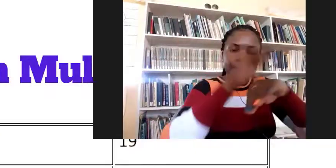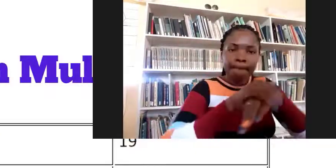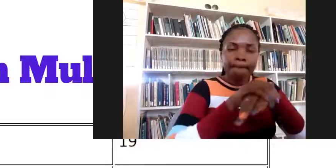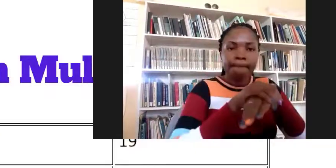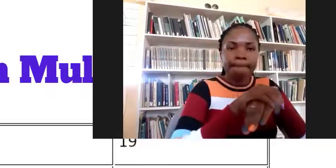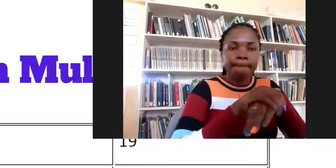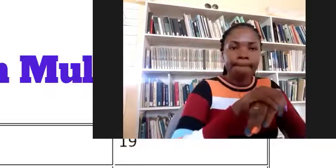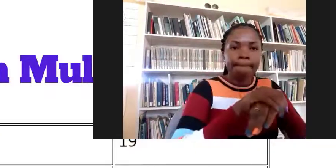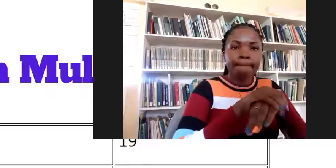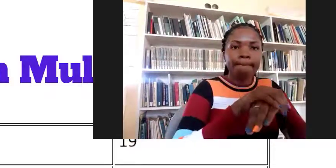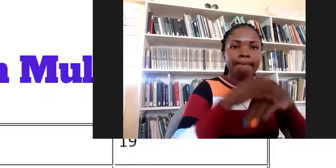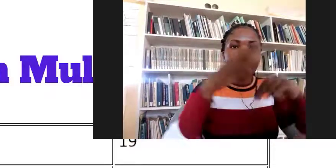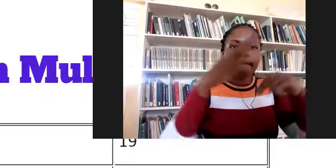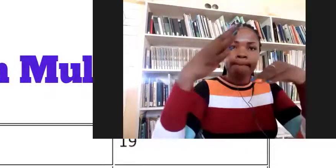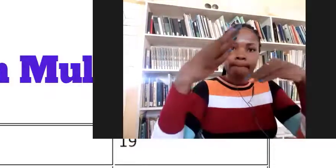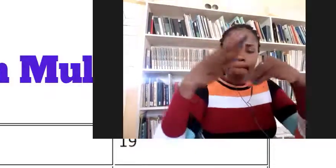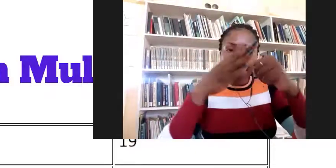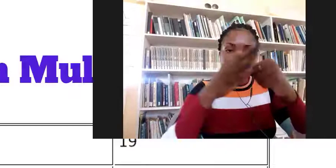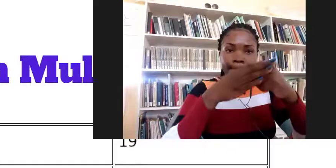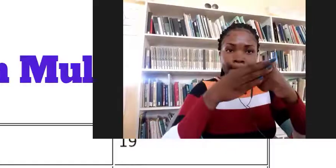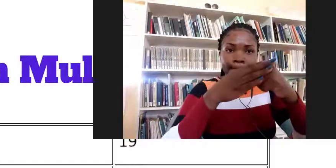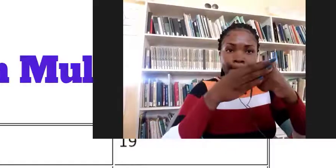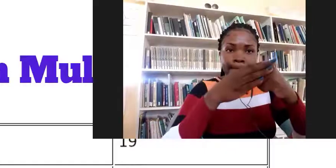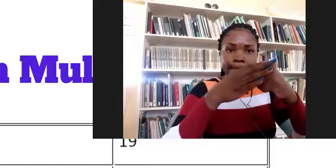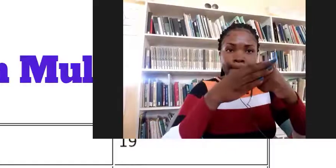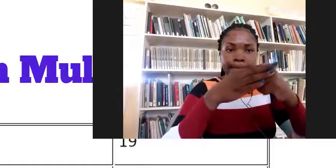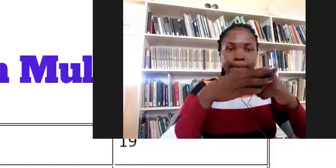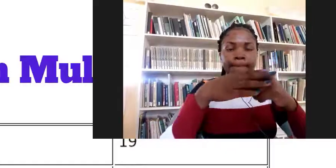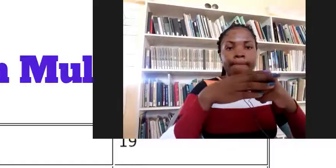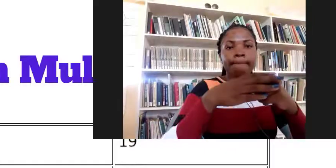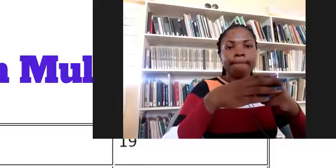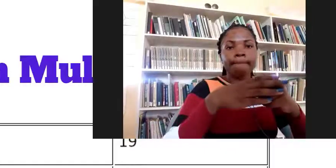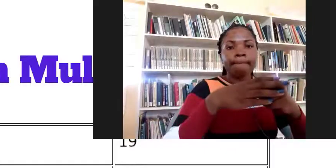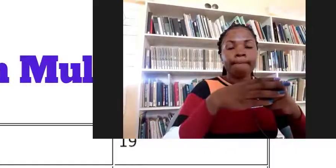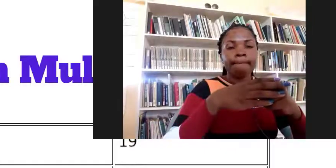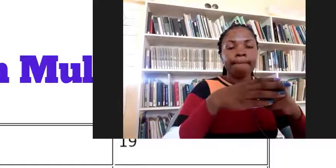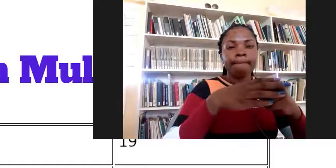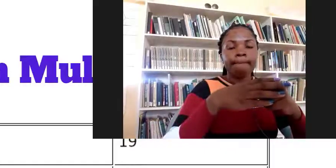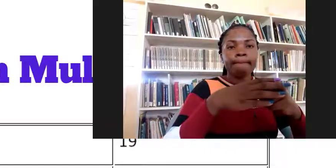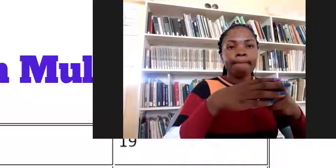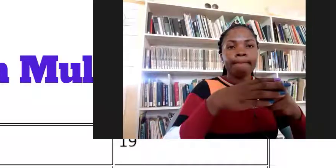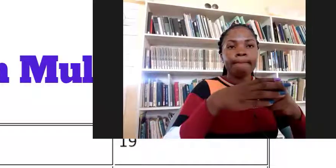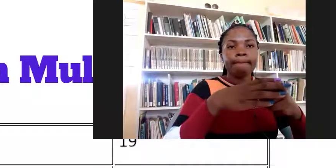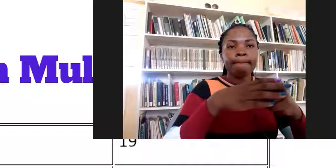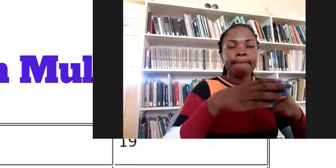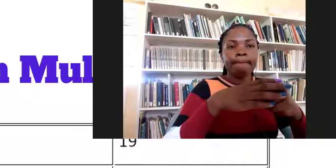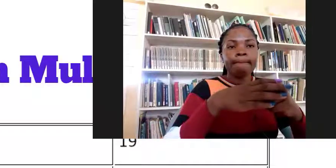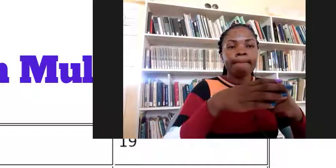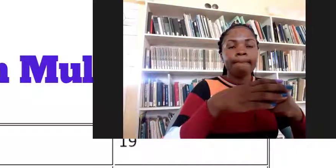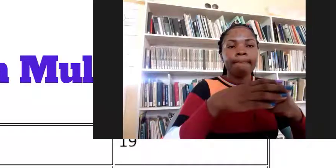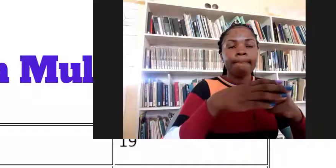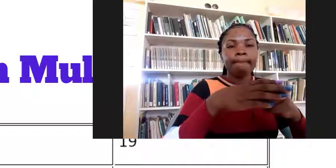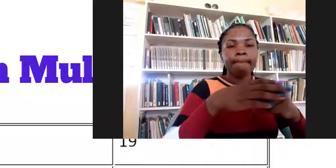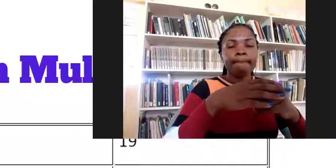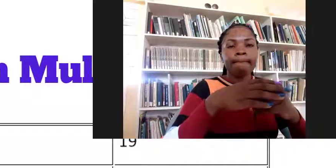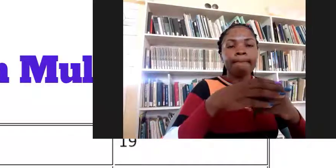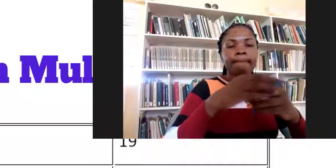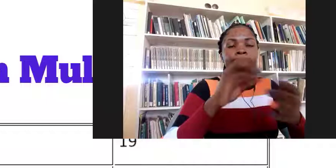side, we divide 9 by 2, we get 4.5. We write 4.